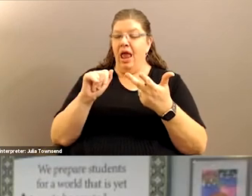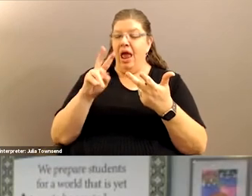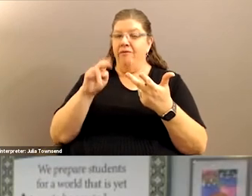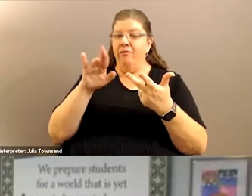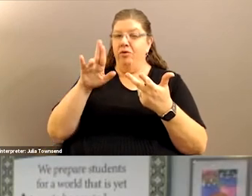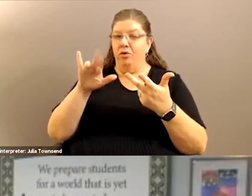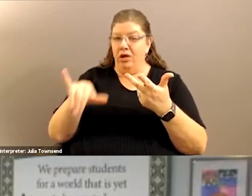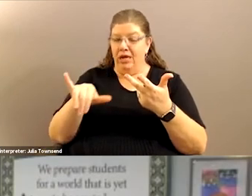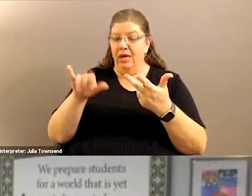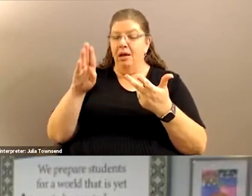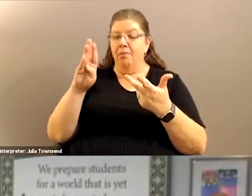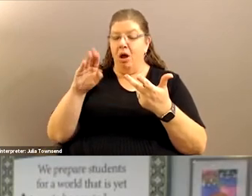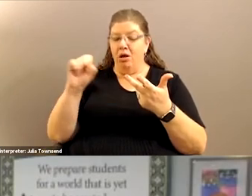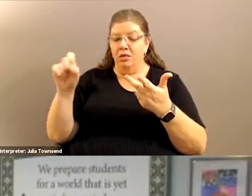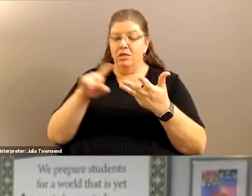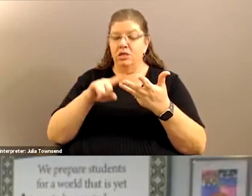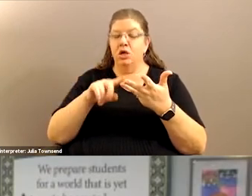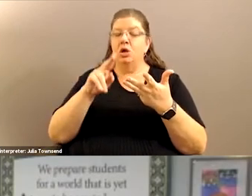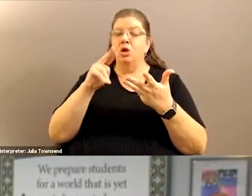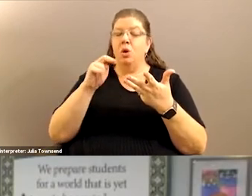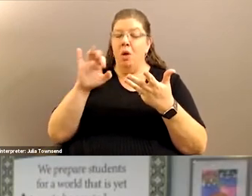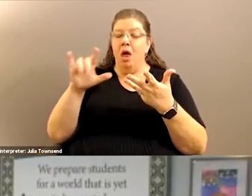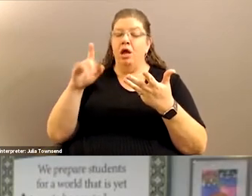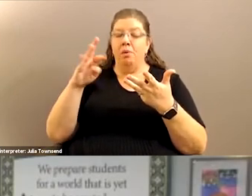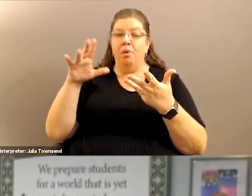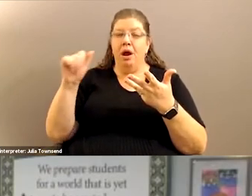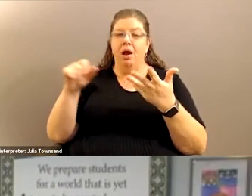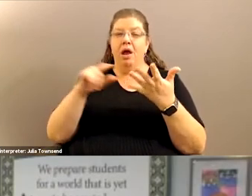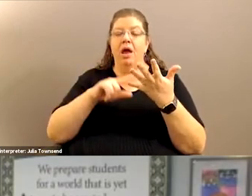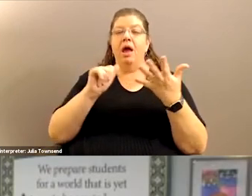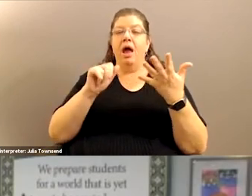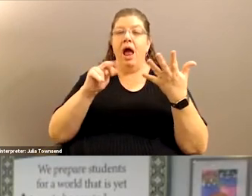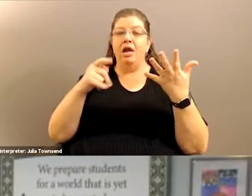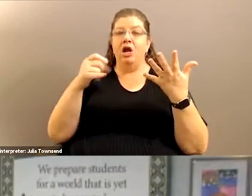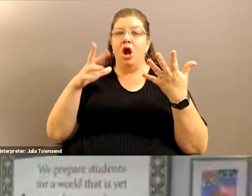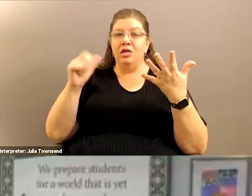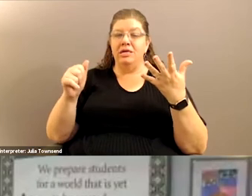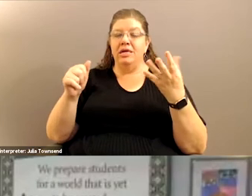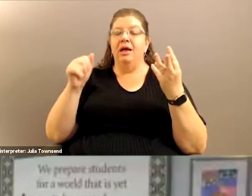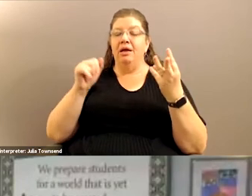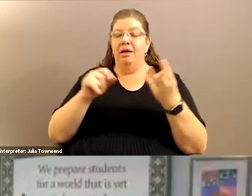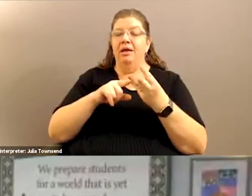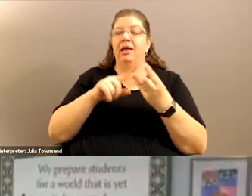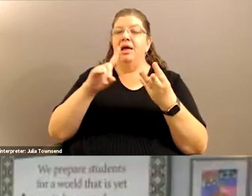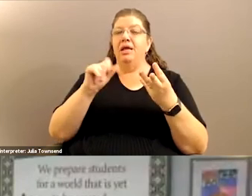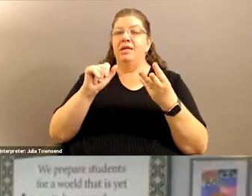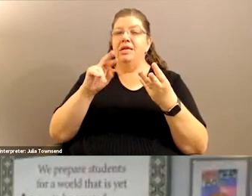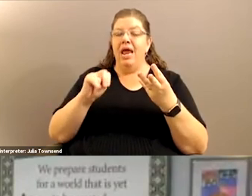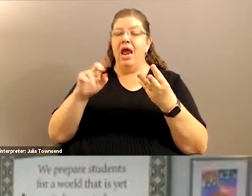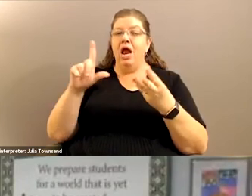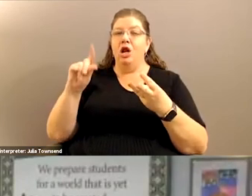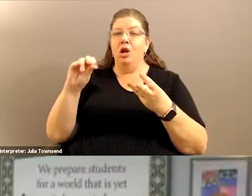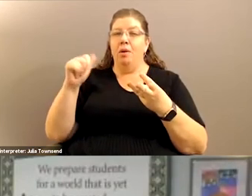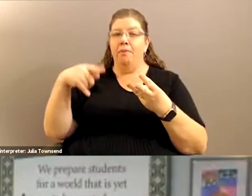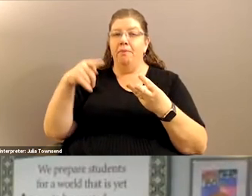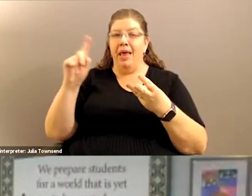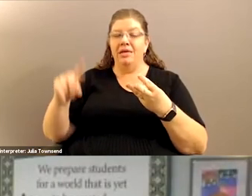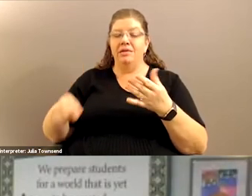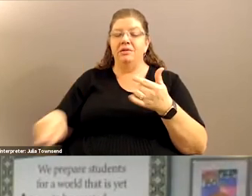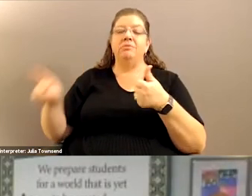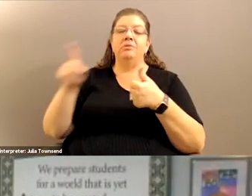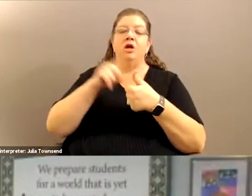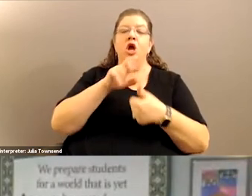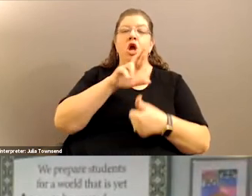boss noel cabrera anna garcia dane lopez now we'll begin with renee